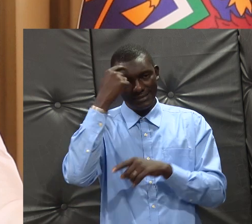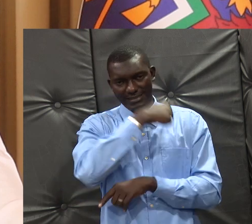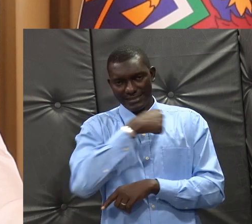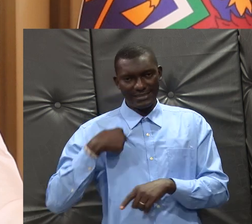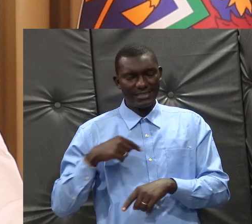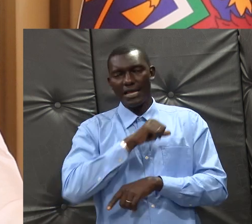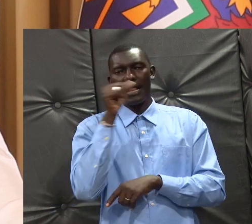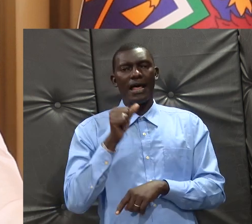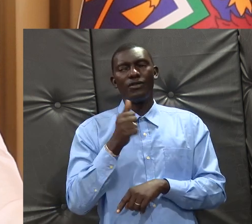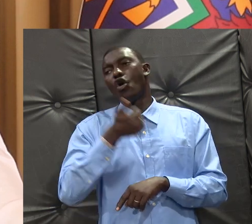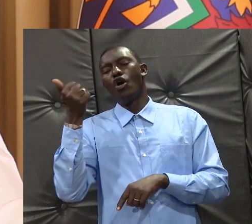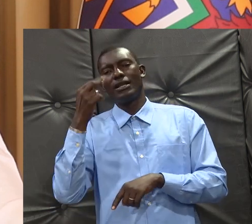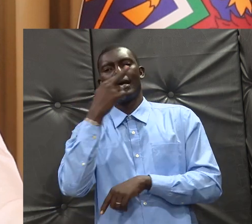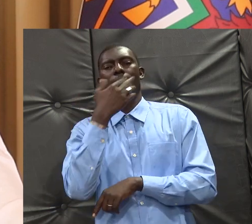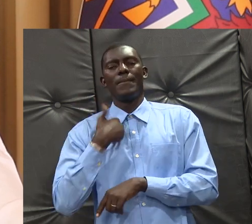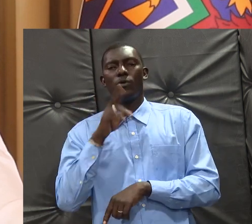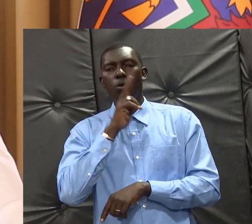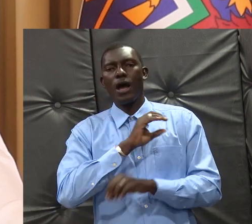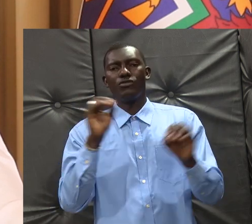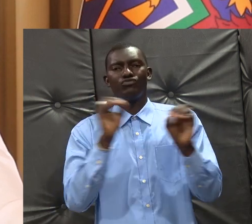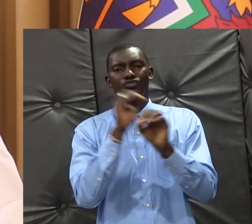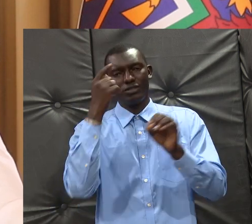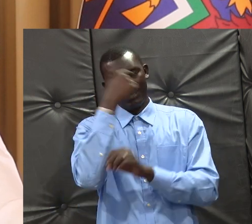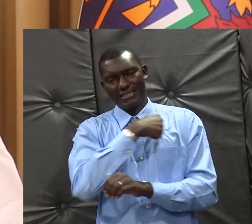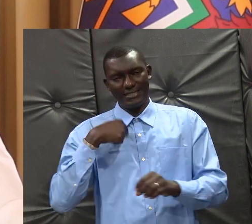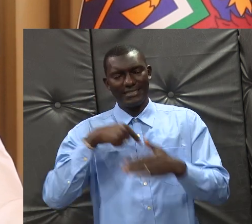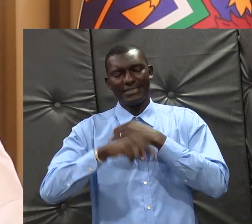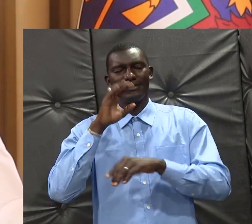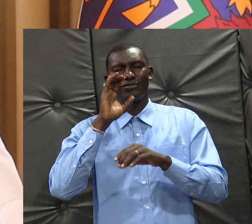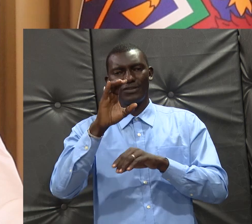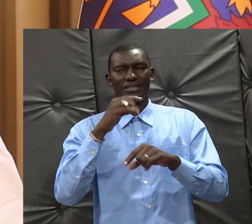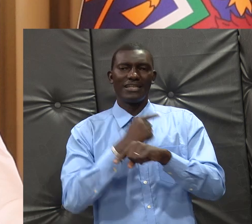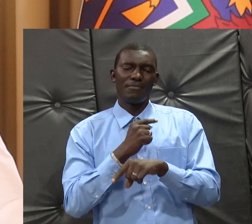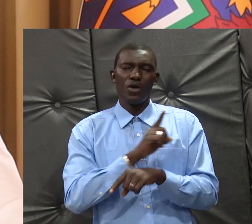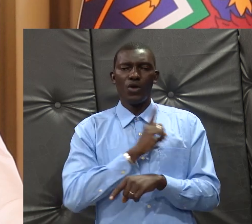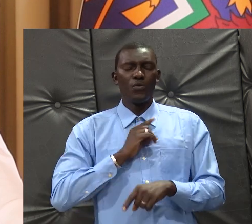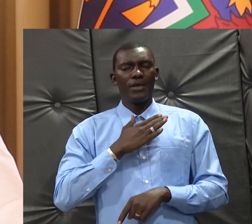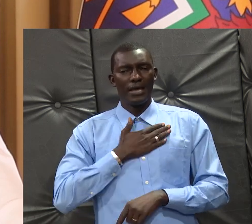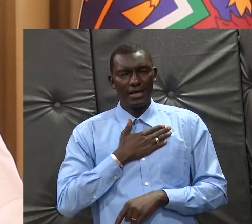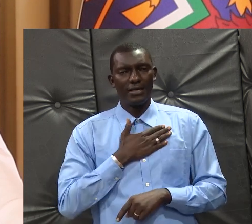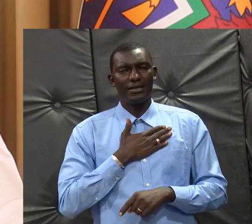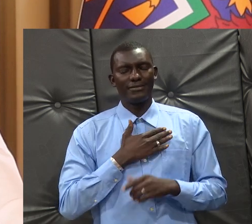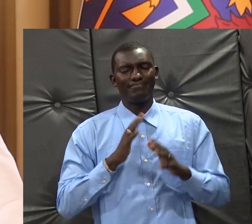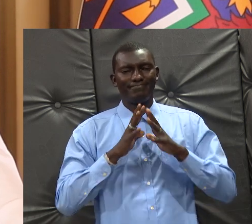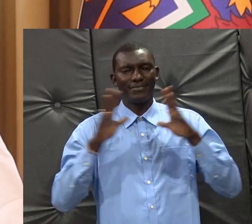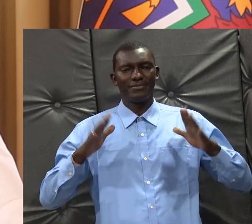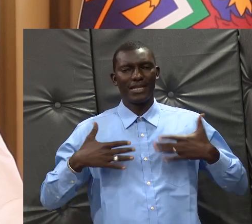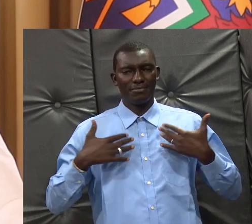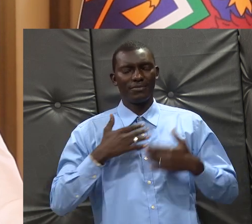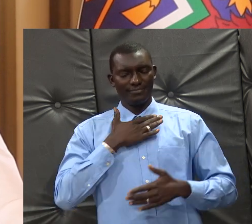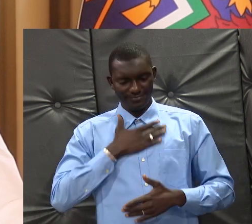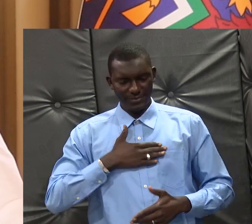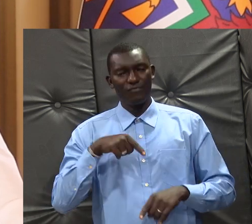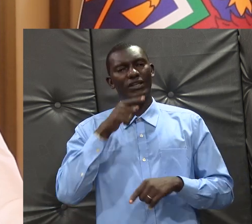acts that Christians carry out are similarly valued, and we encourage them